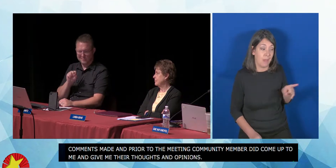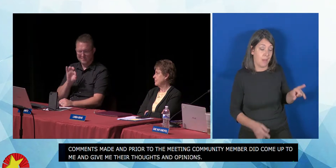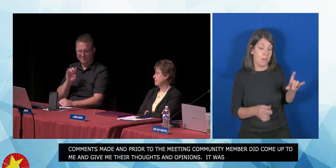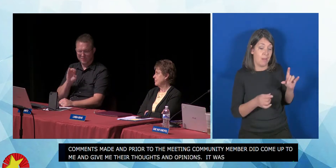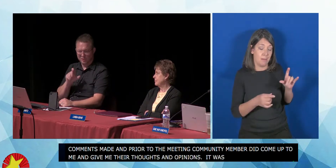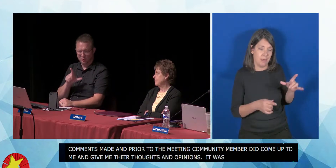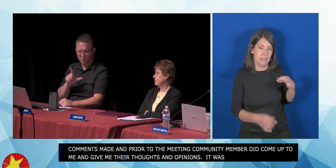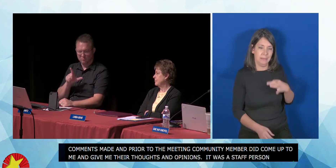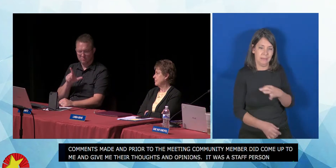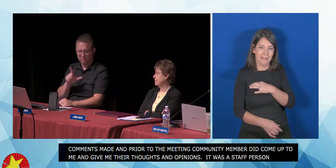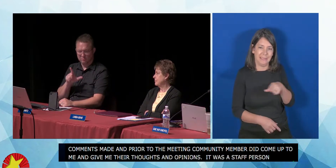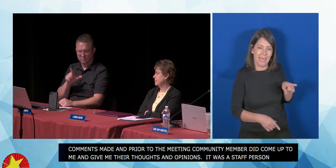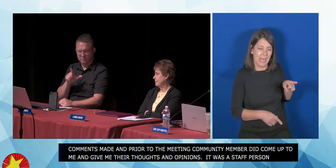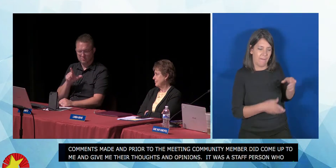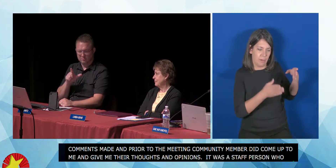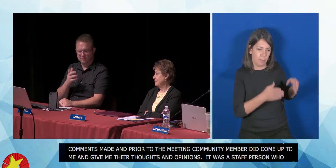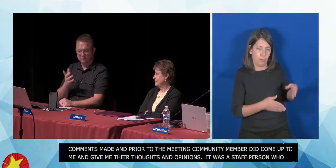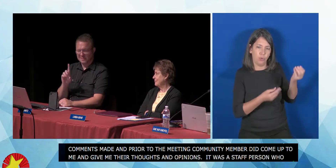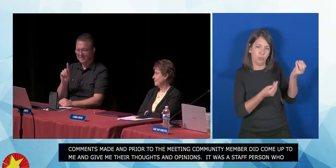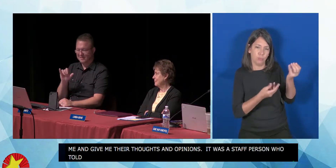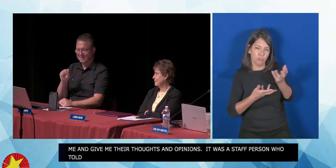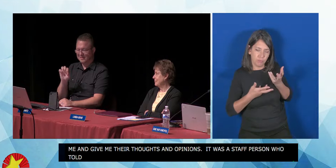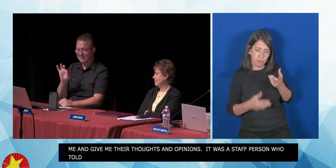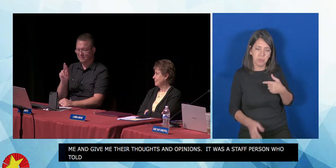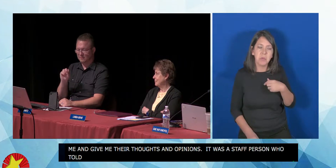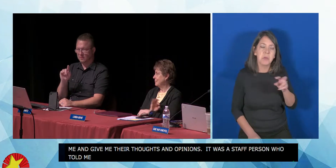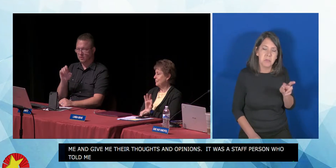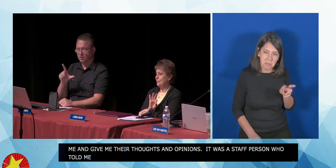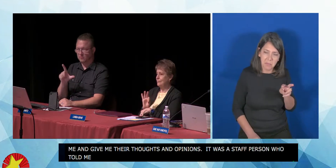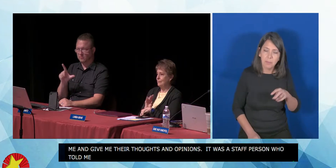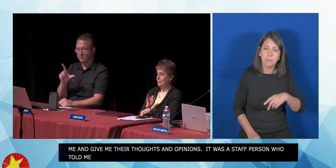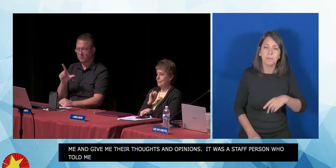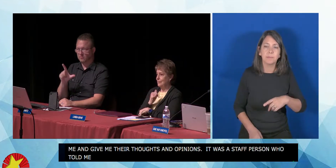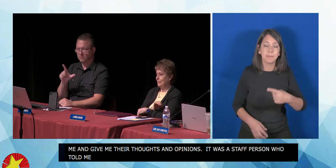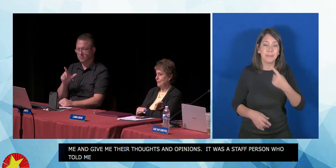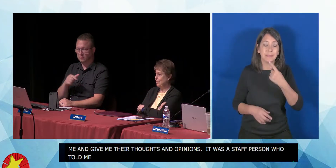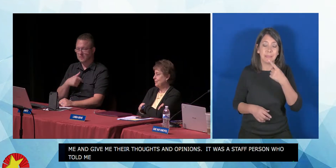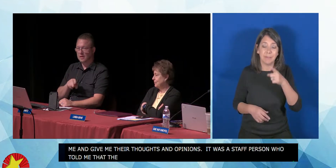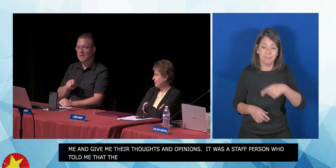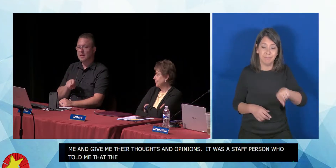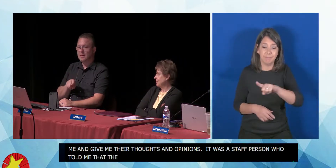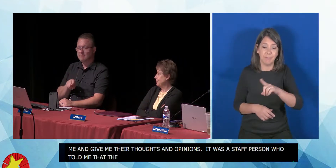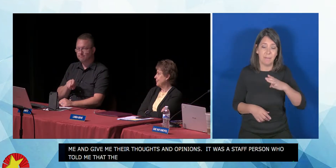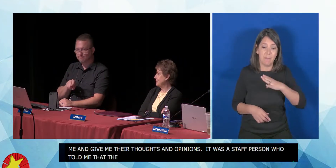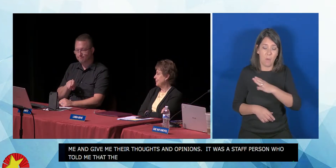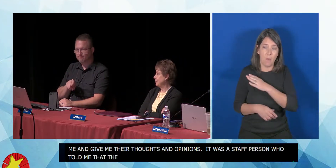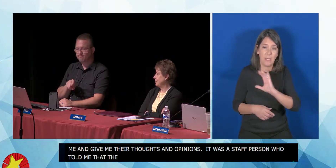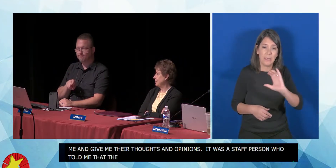me that the board is dysfunctional.